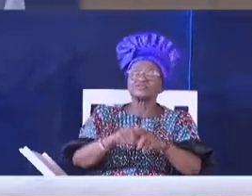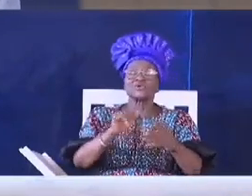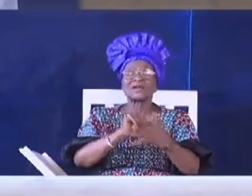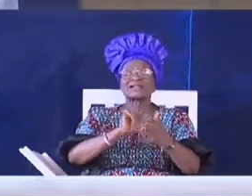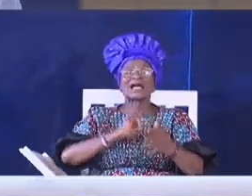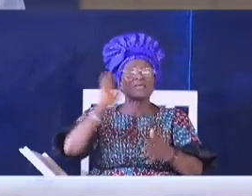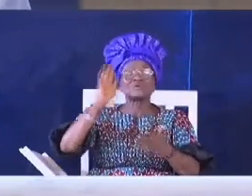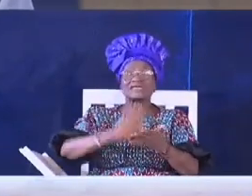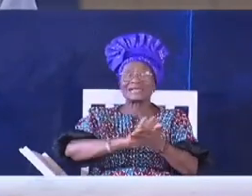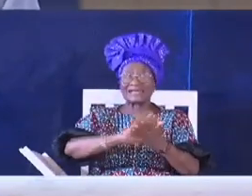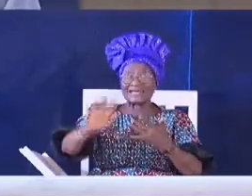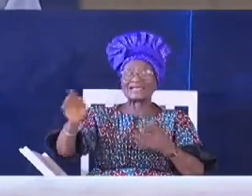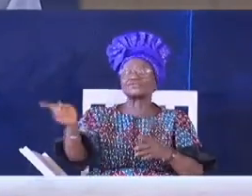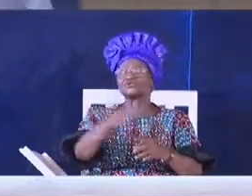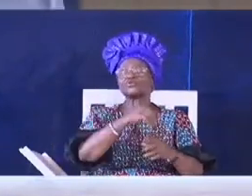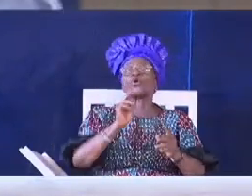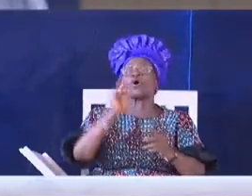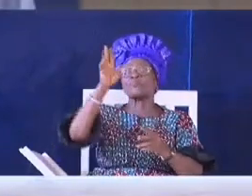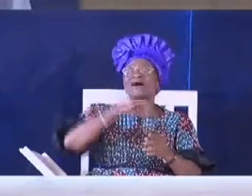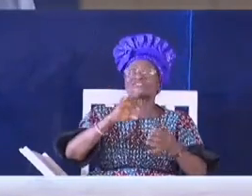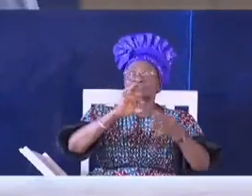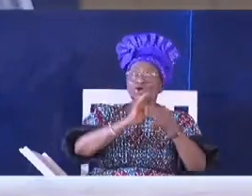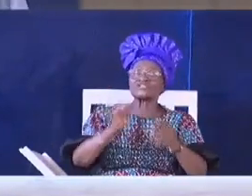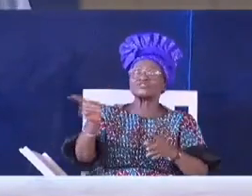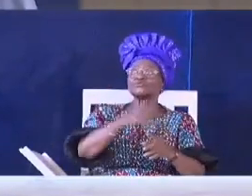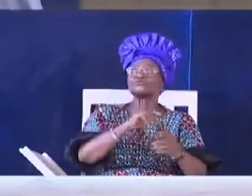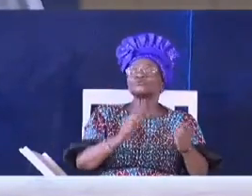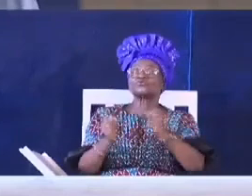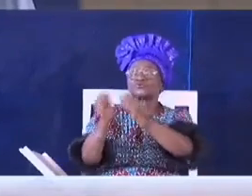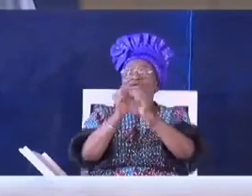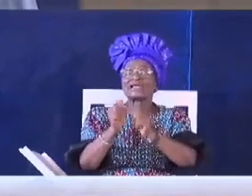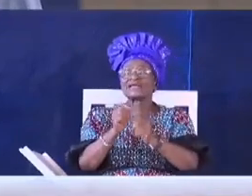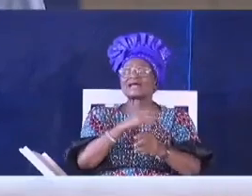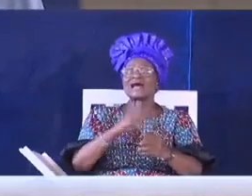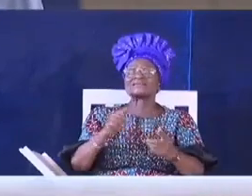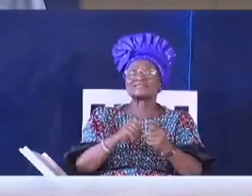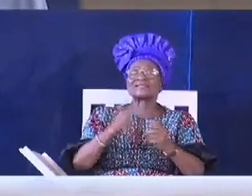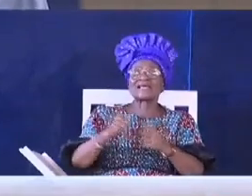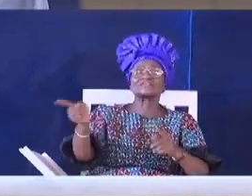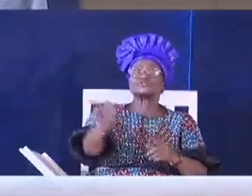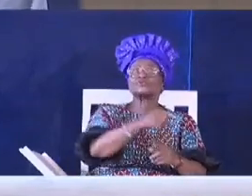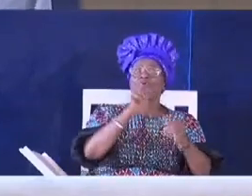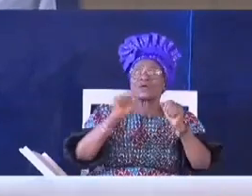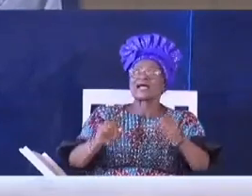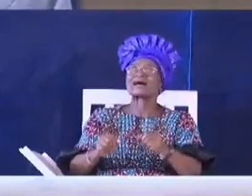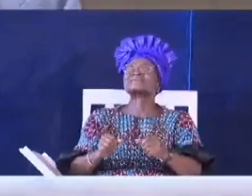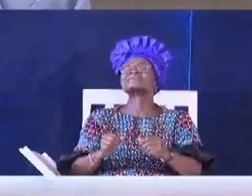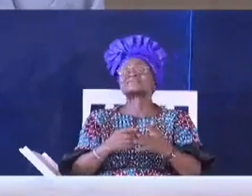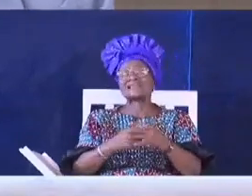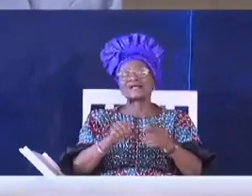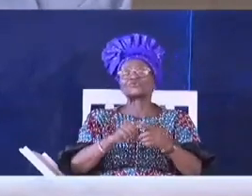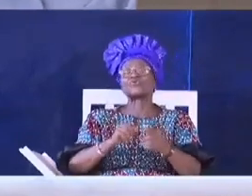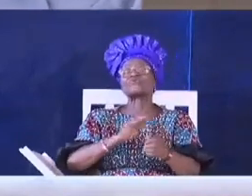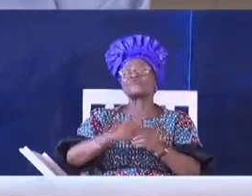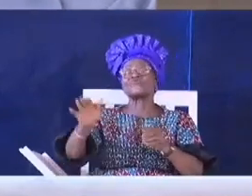then join you together, and then you can begin to fulfill your destiny.